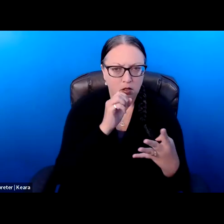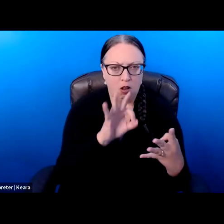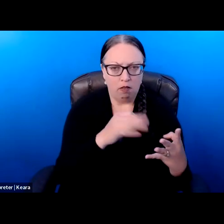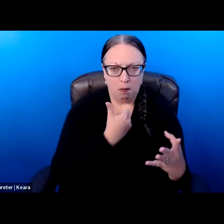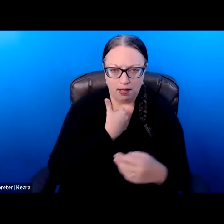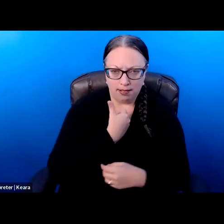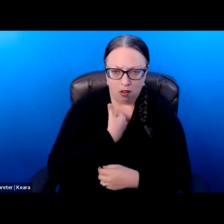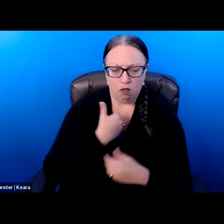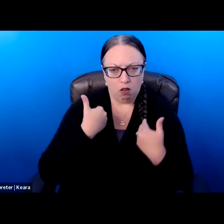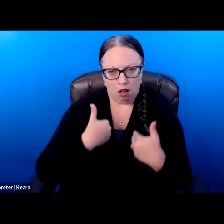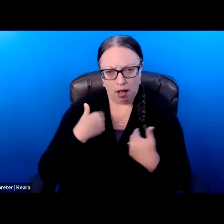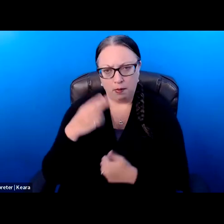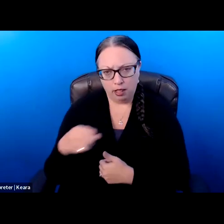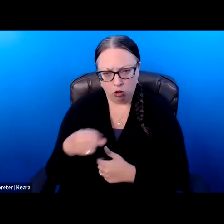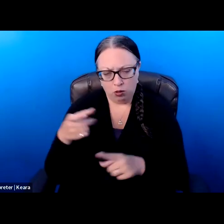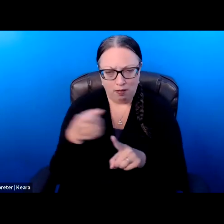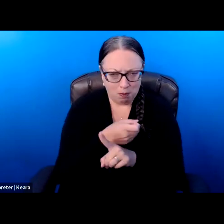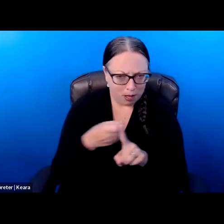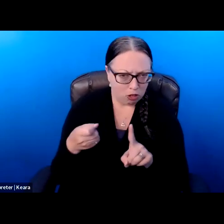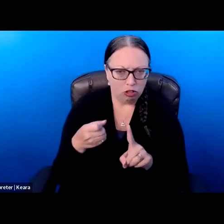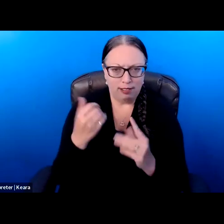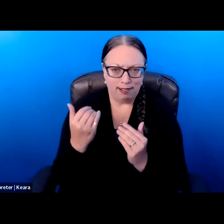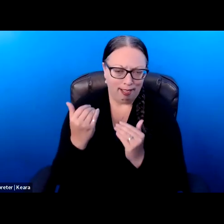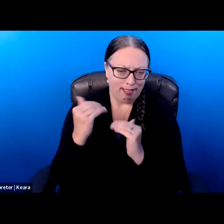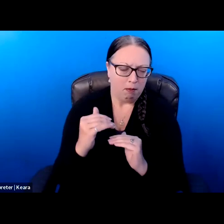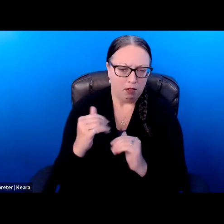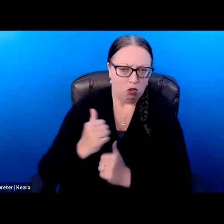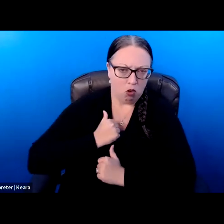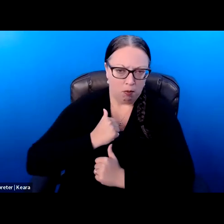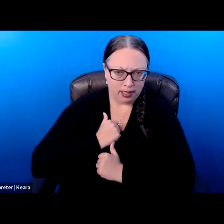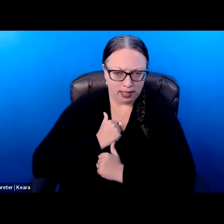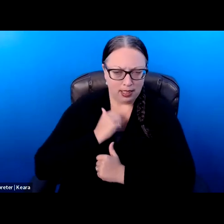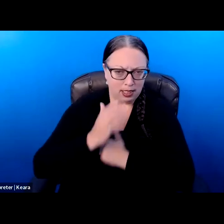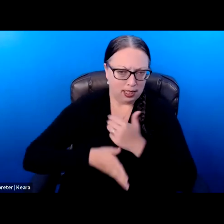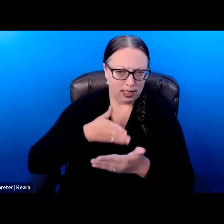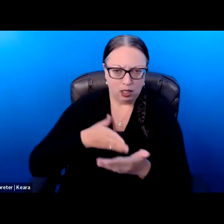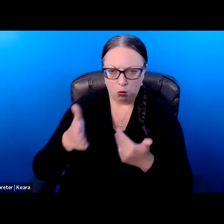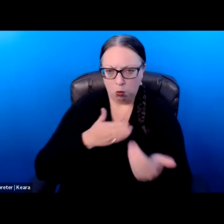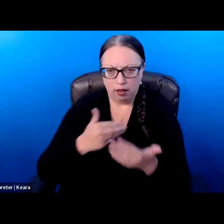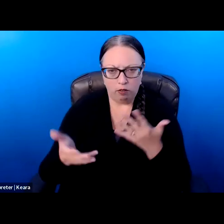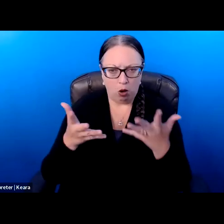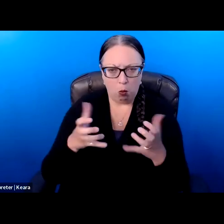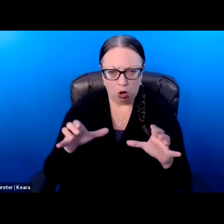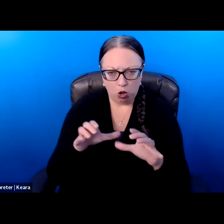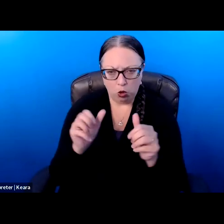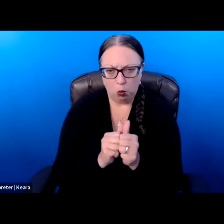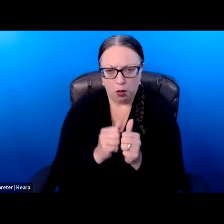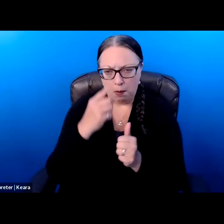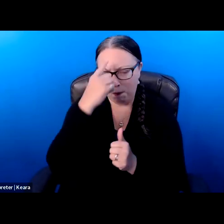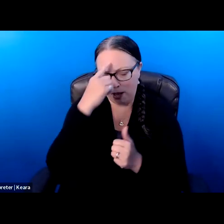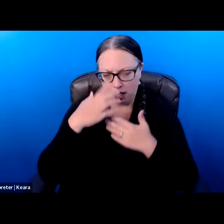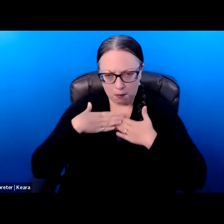am the history of battery assault and limitless armies against whatever I want to do with my mind and my body